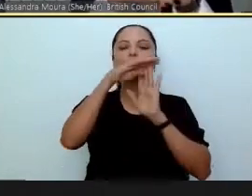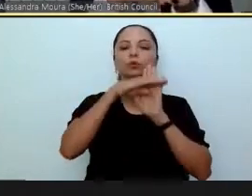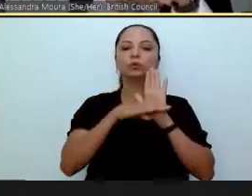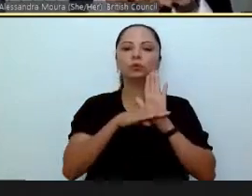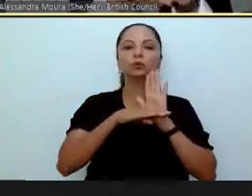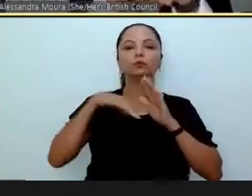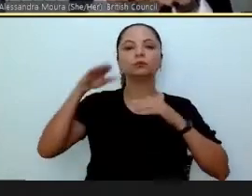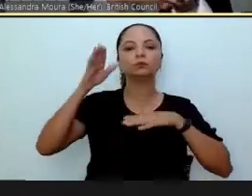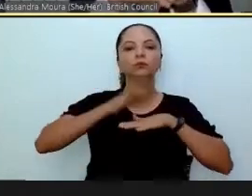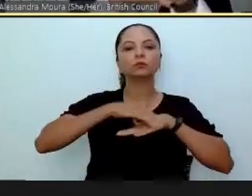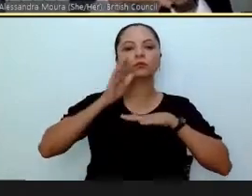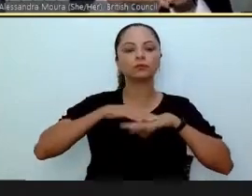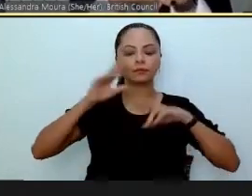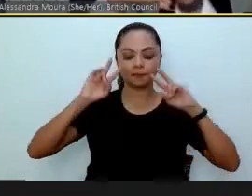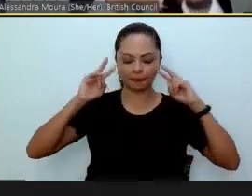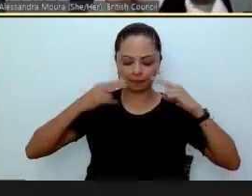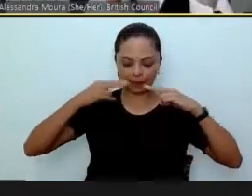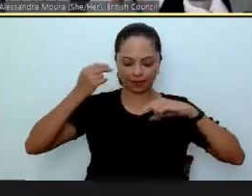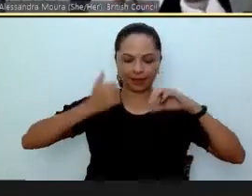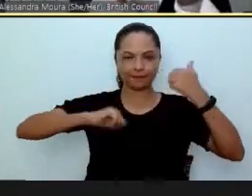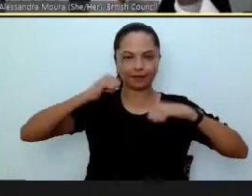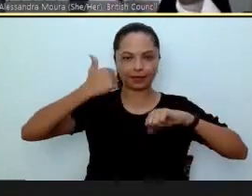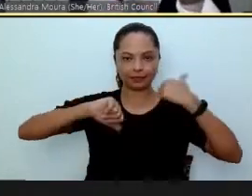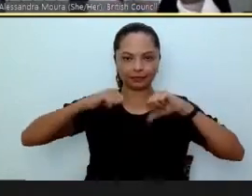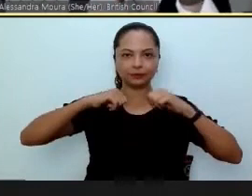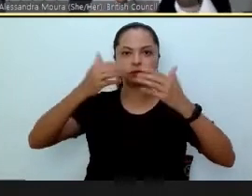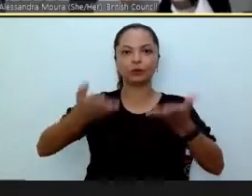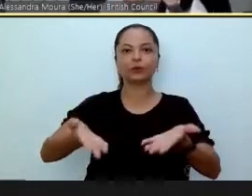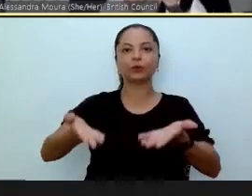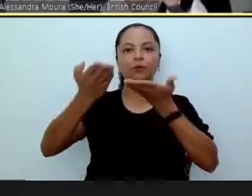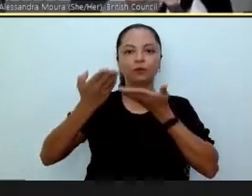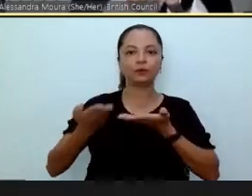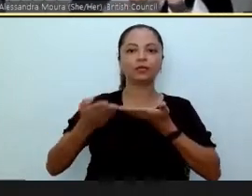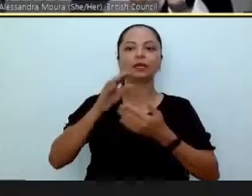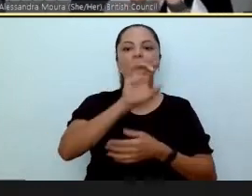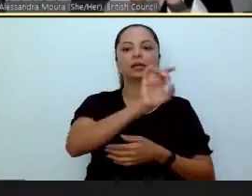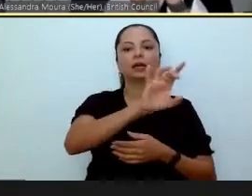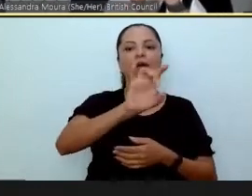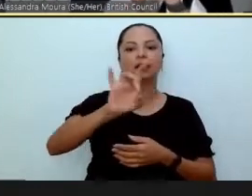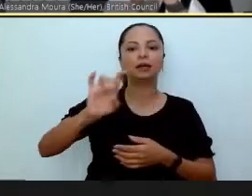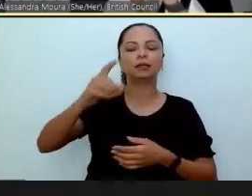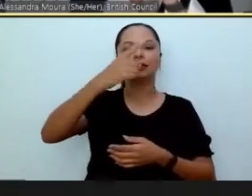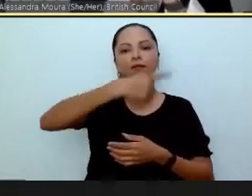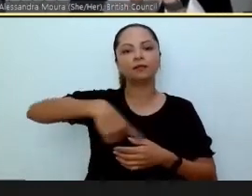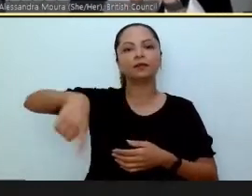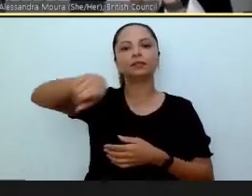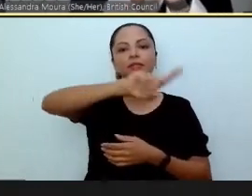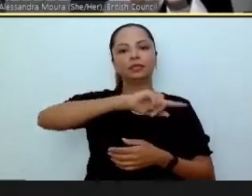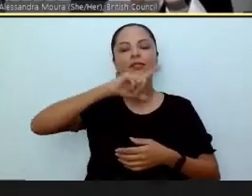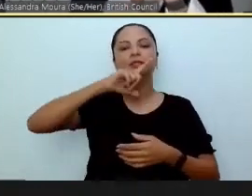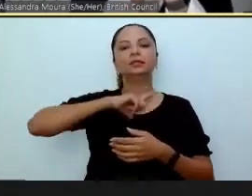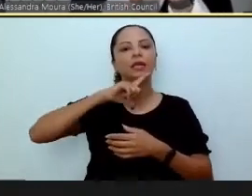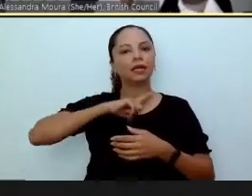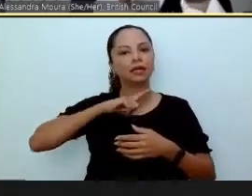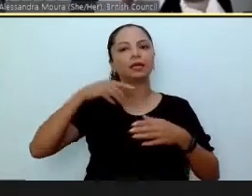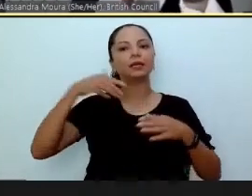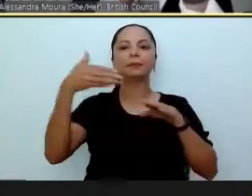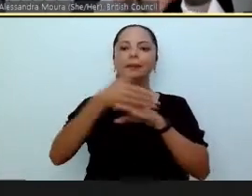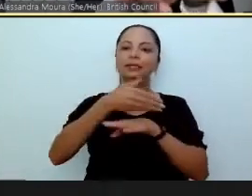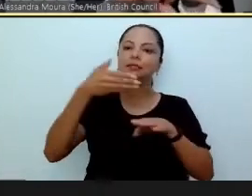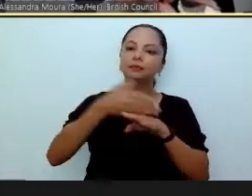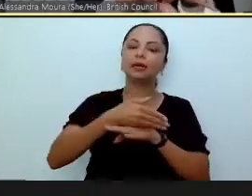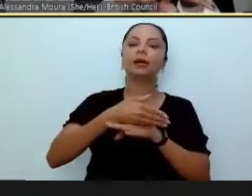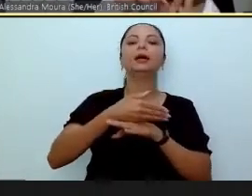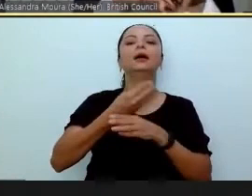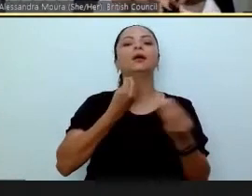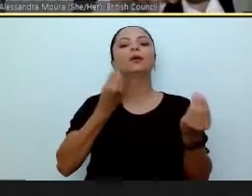part in the self-assessment. So the framework that Graham showed, we are going to